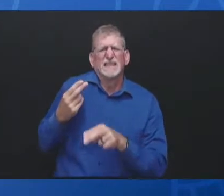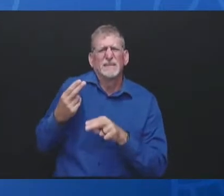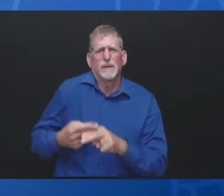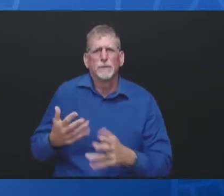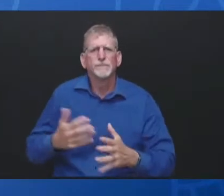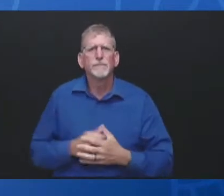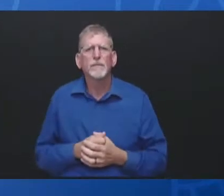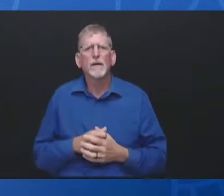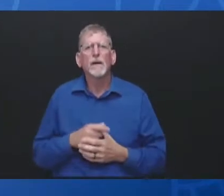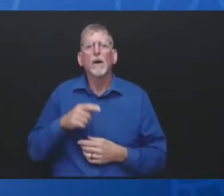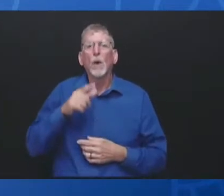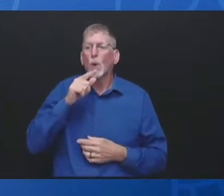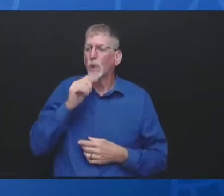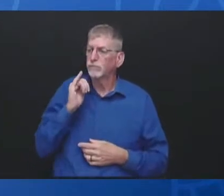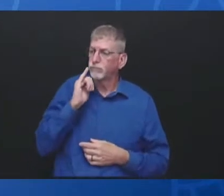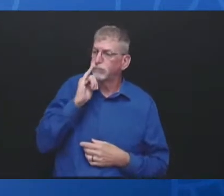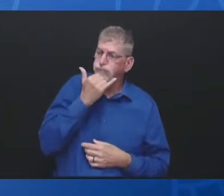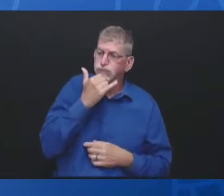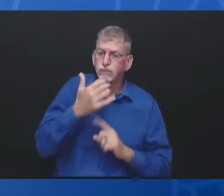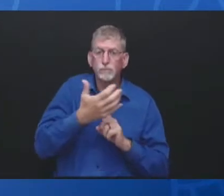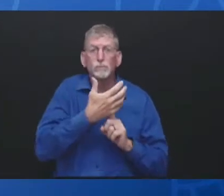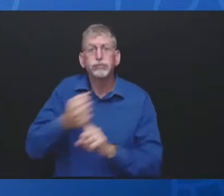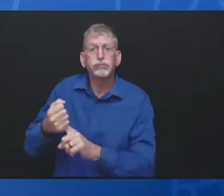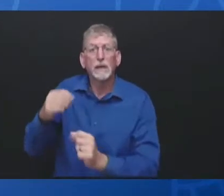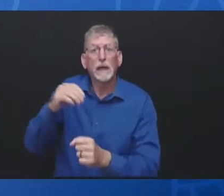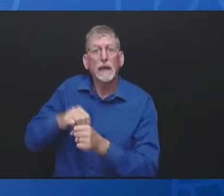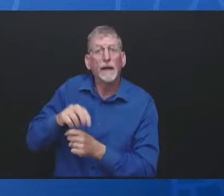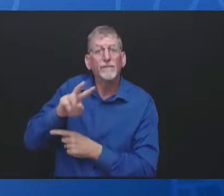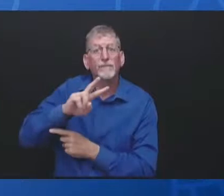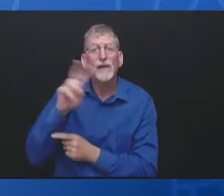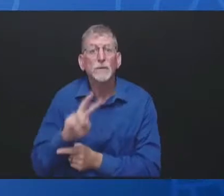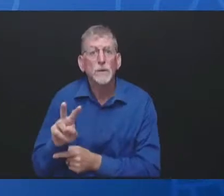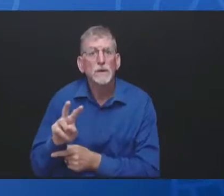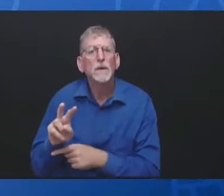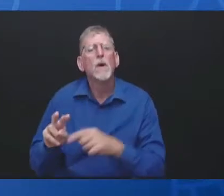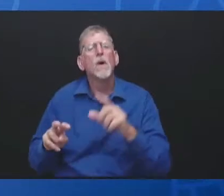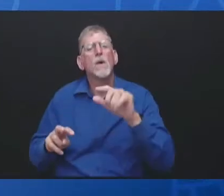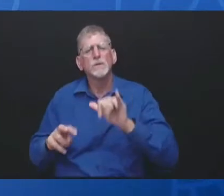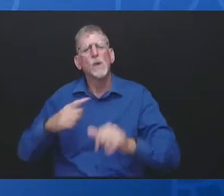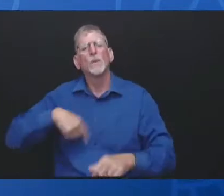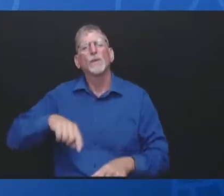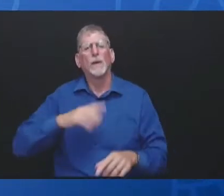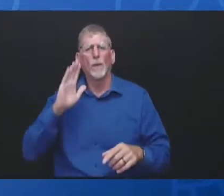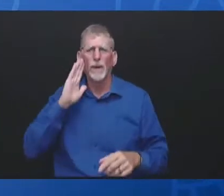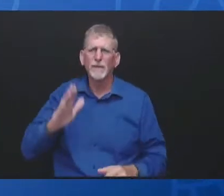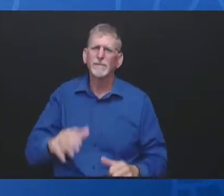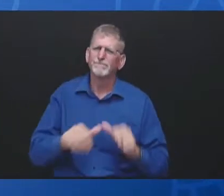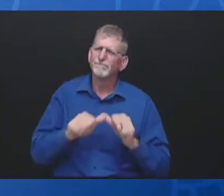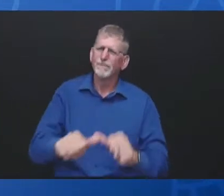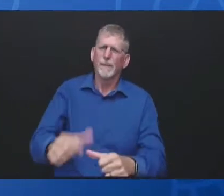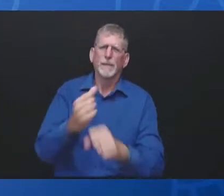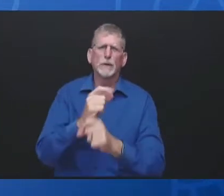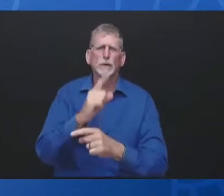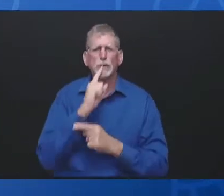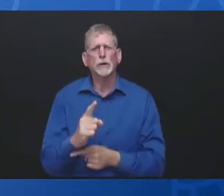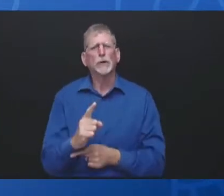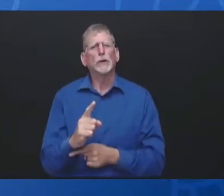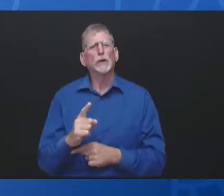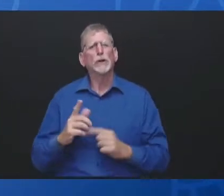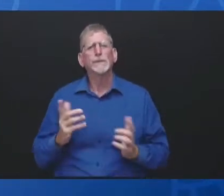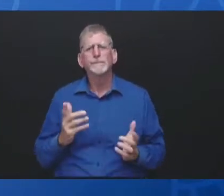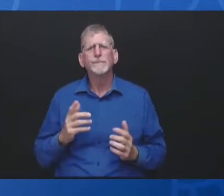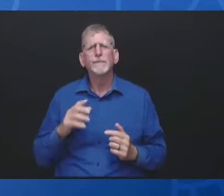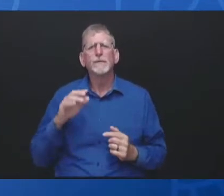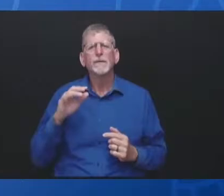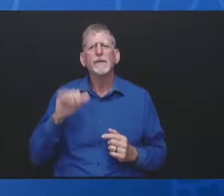in Venezuela. But we also are going to make sure that, as the Secretary